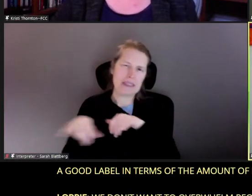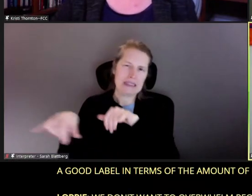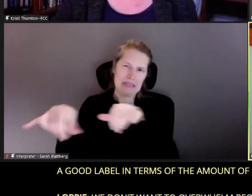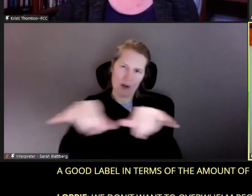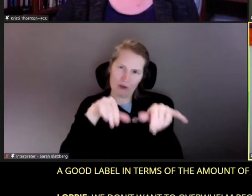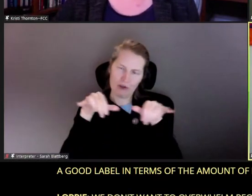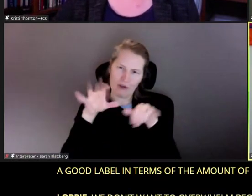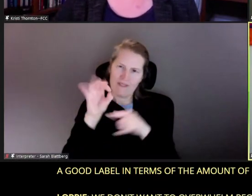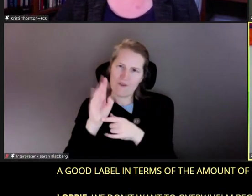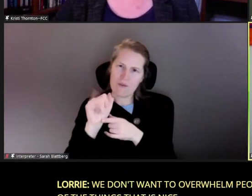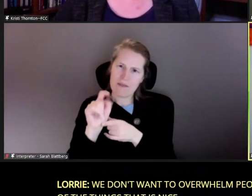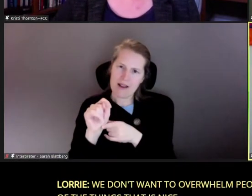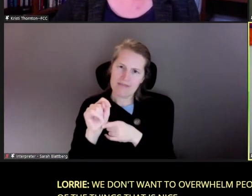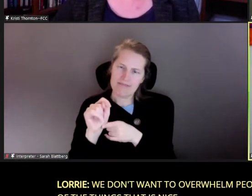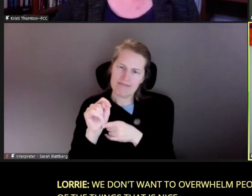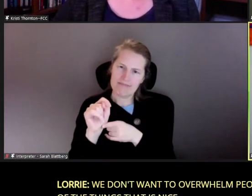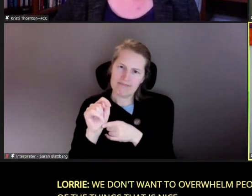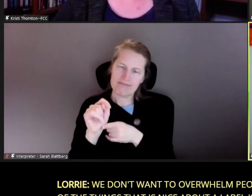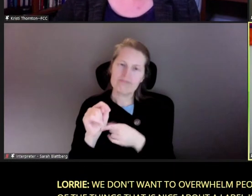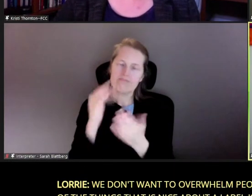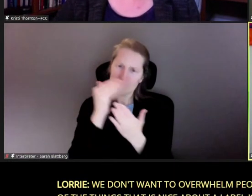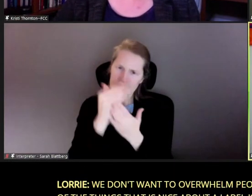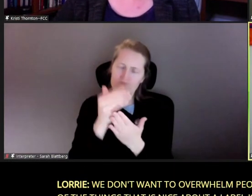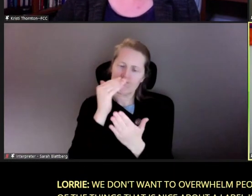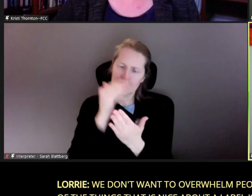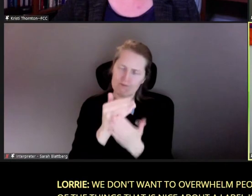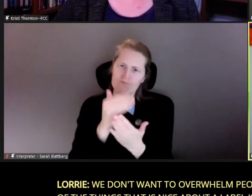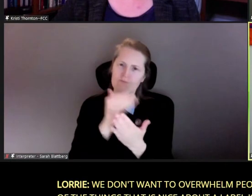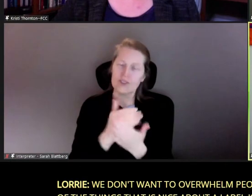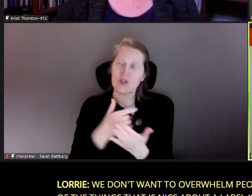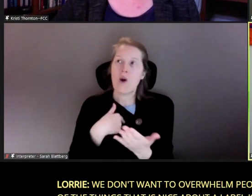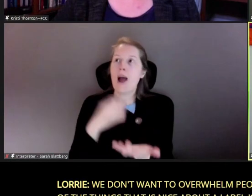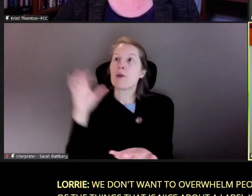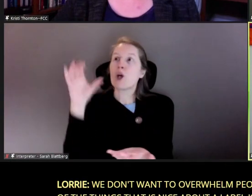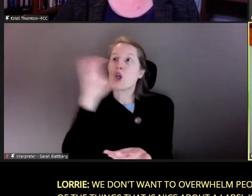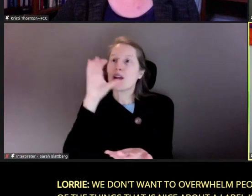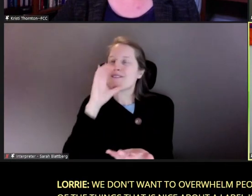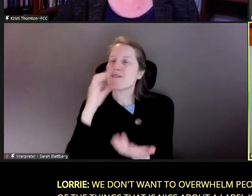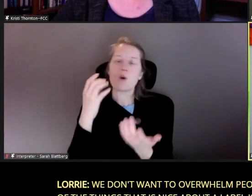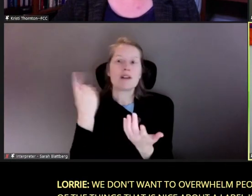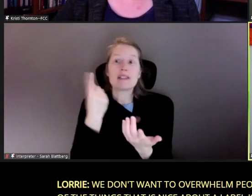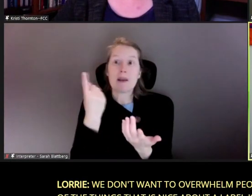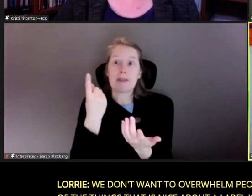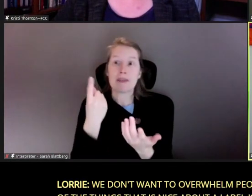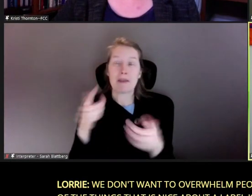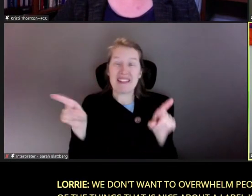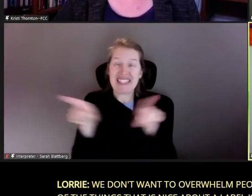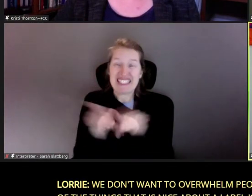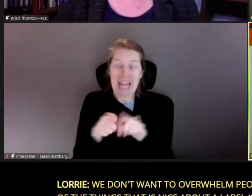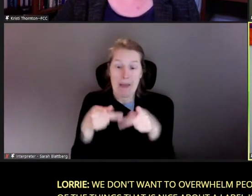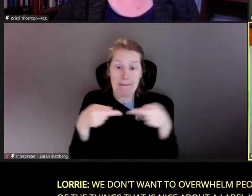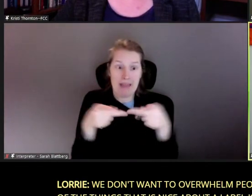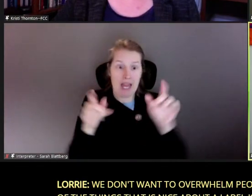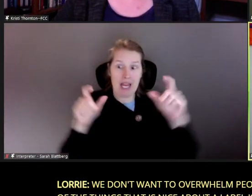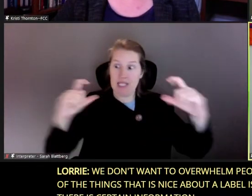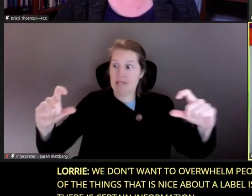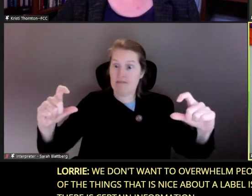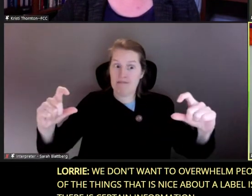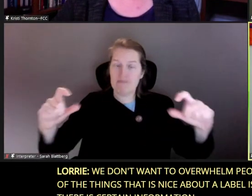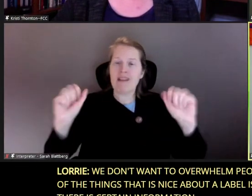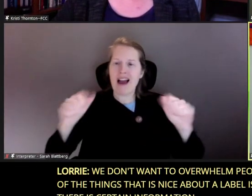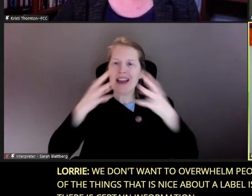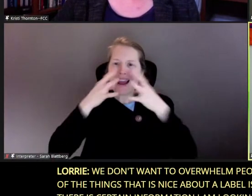so if there's certain information I'm looking for, if it's always in the same place, I may be able to ignore some of the